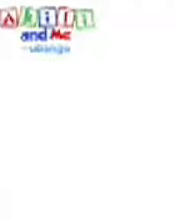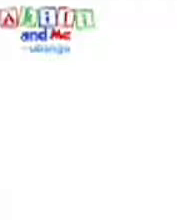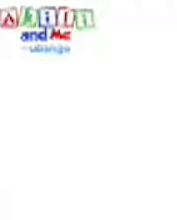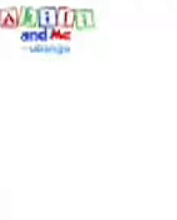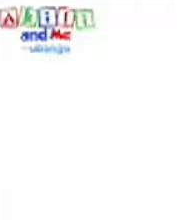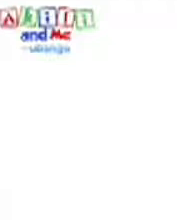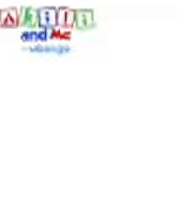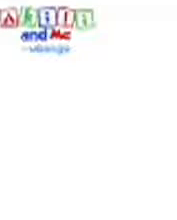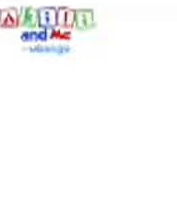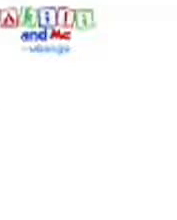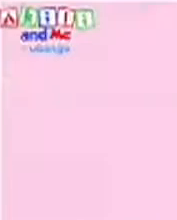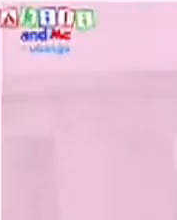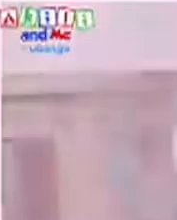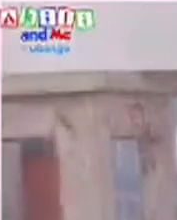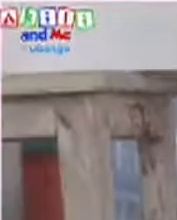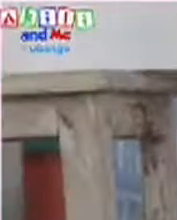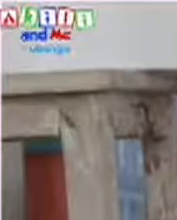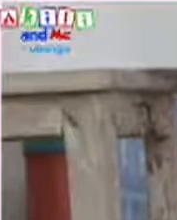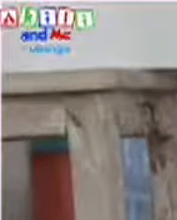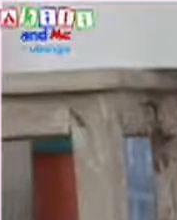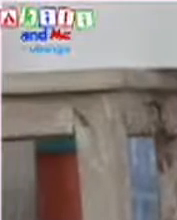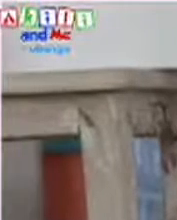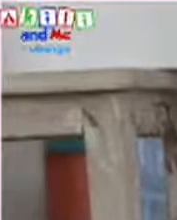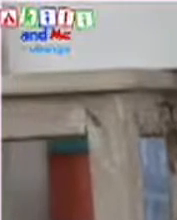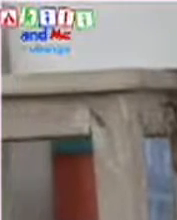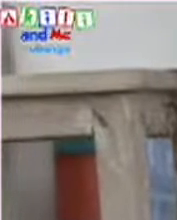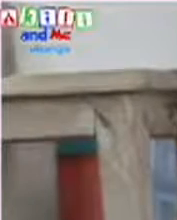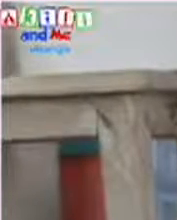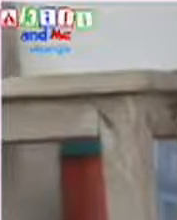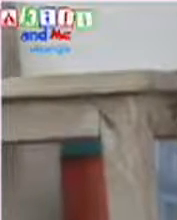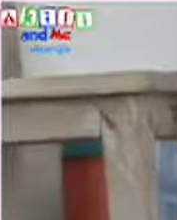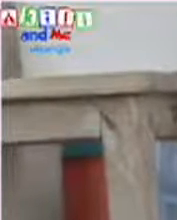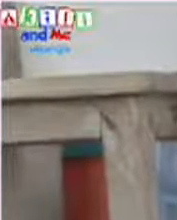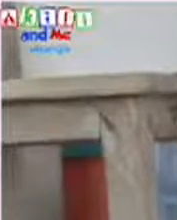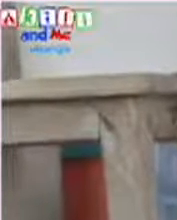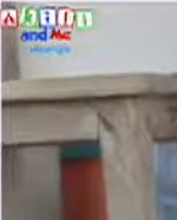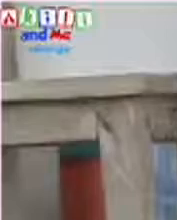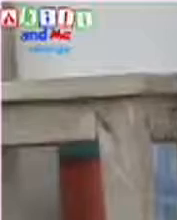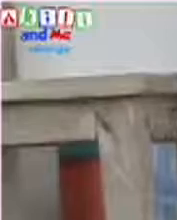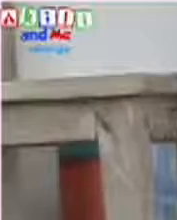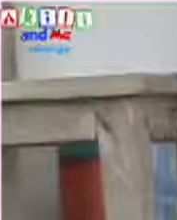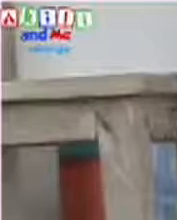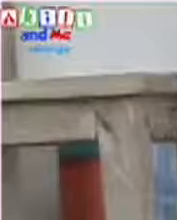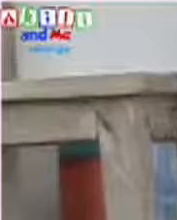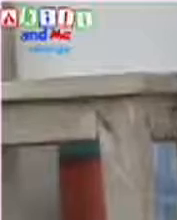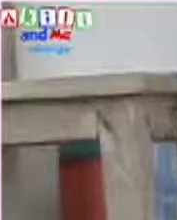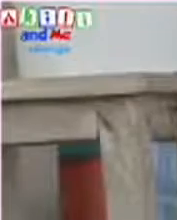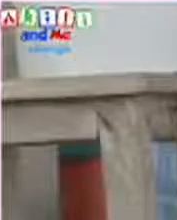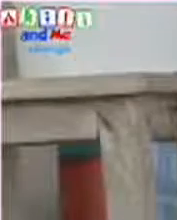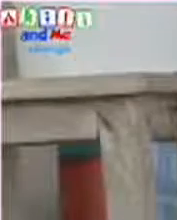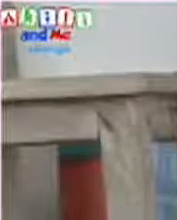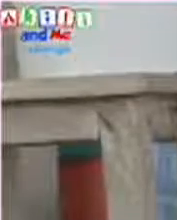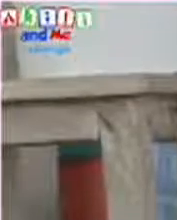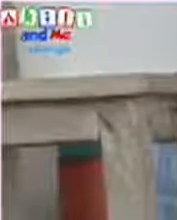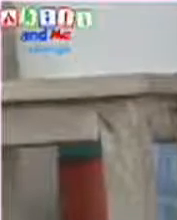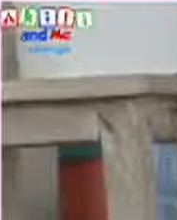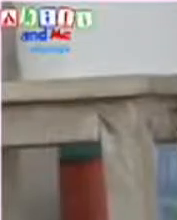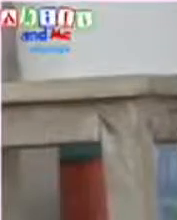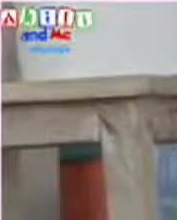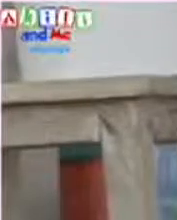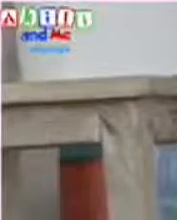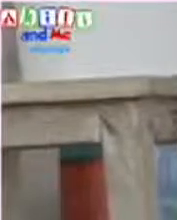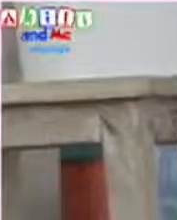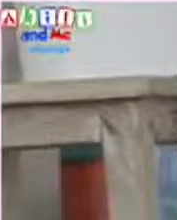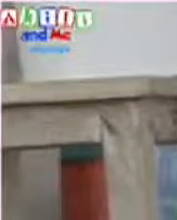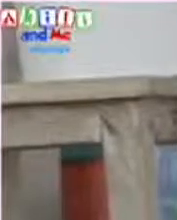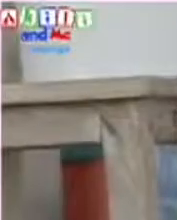akiri, akiri. Let's chase the germs away. Let's chase the germs away by keeping